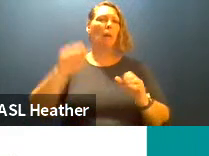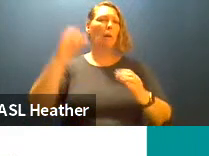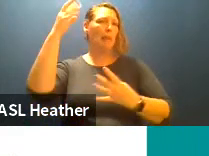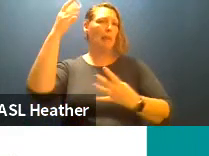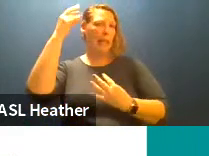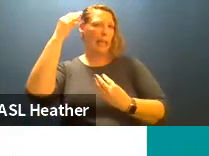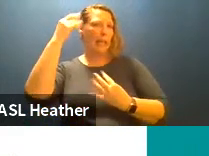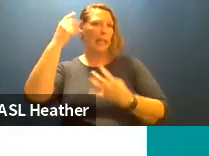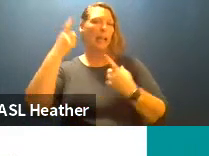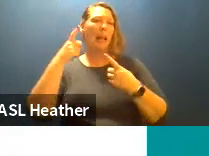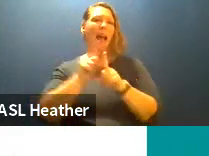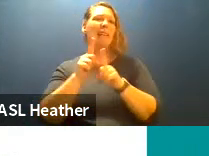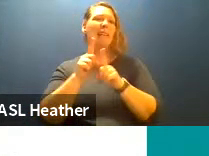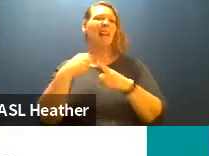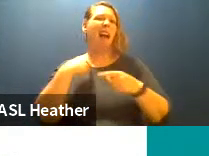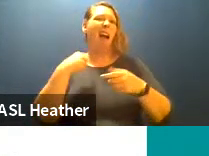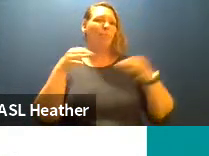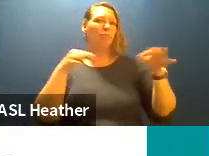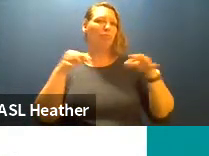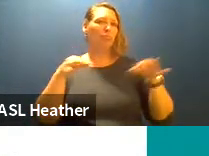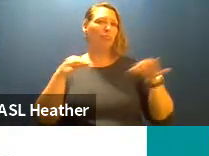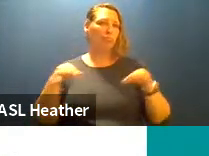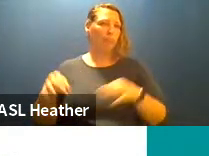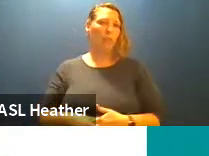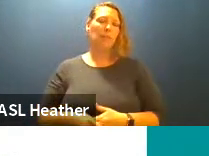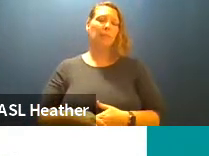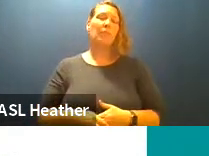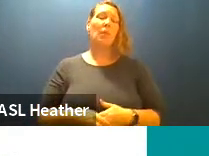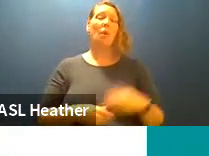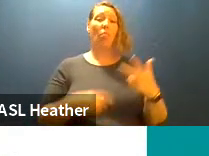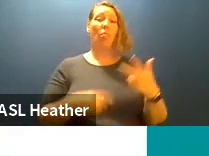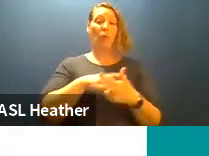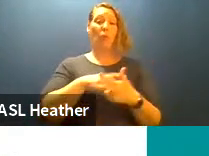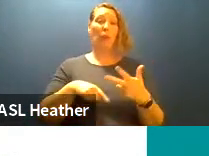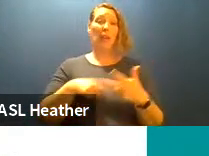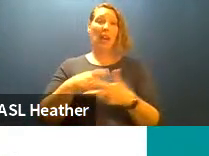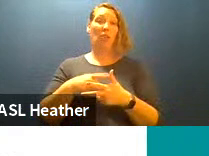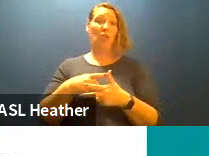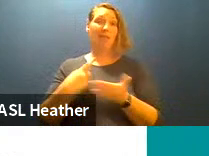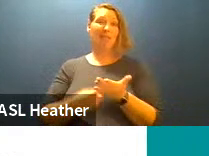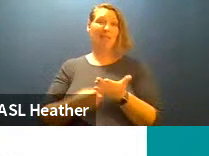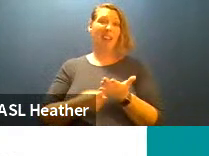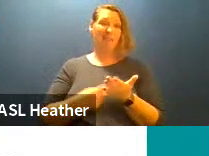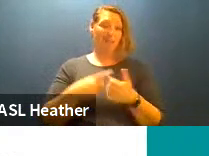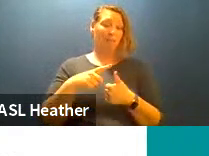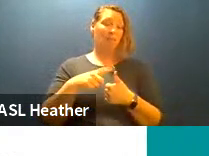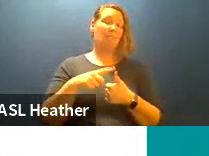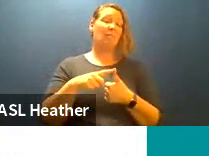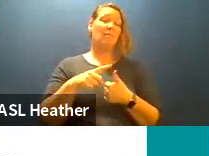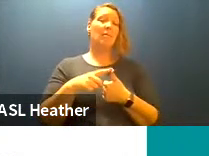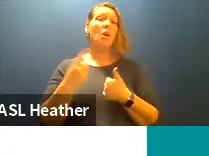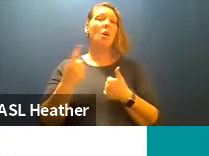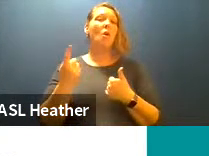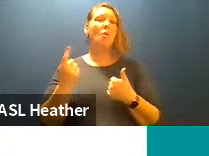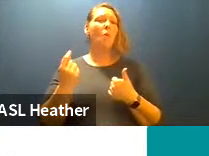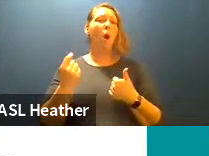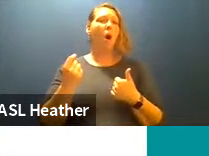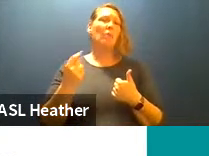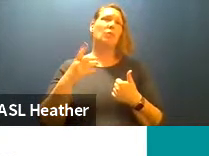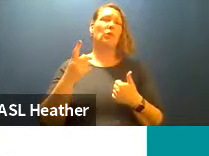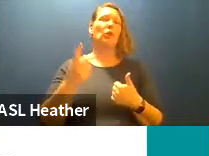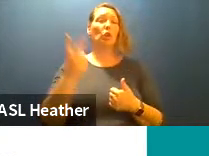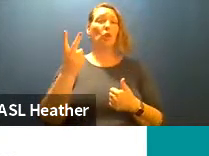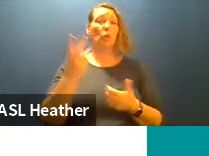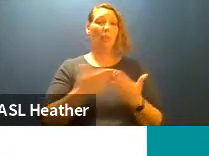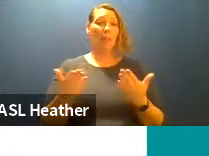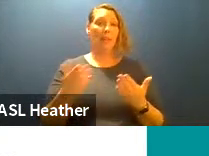about these as I walk through this. So the three questions we're going to discuss when we get there is, what are one or two things to